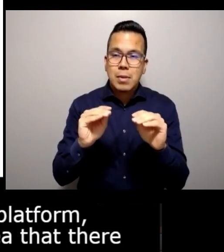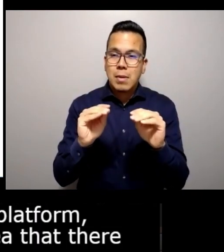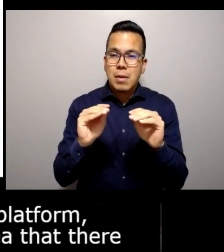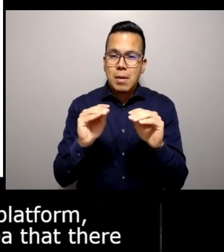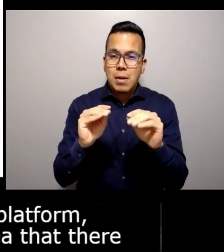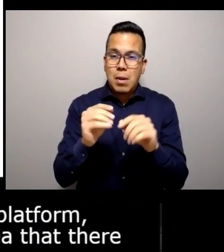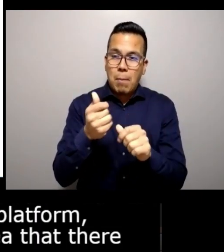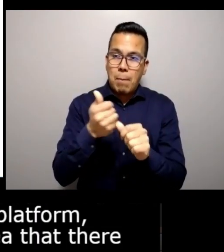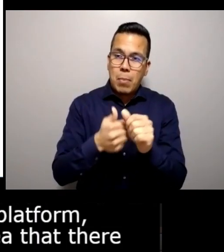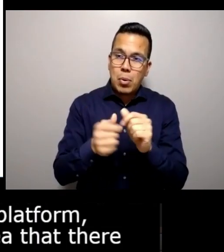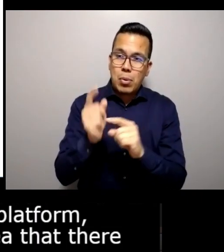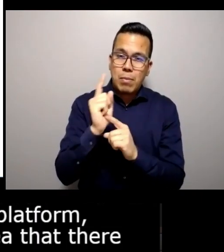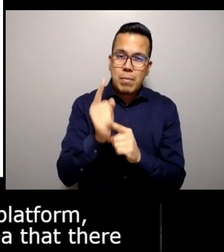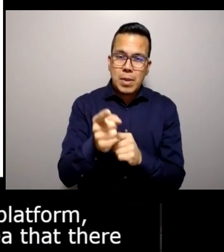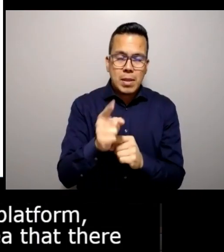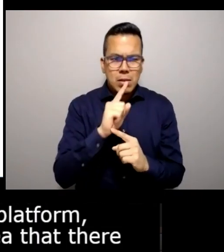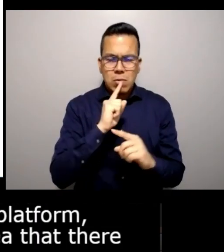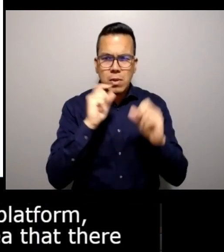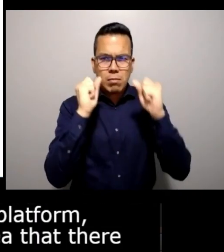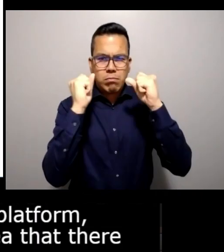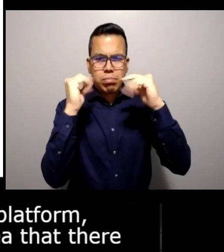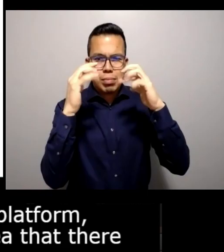is truly amazing.